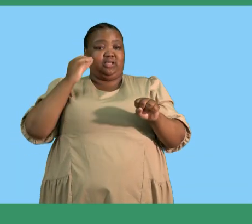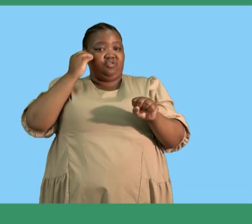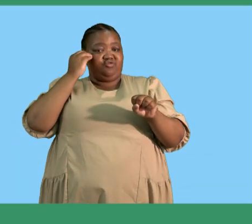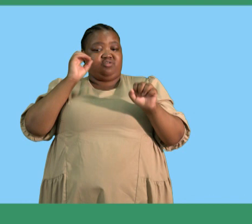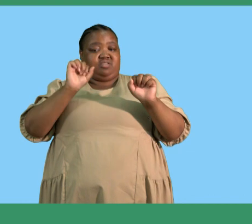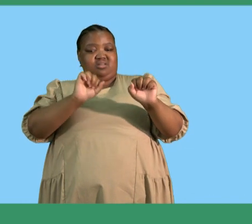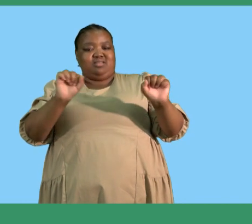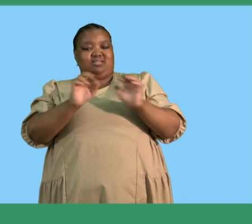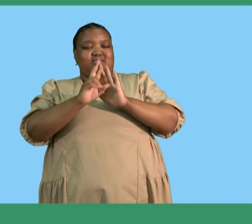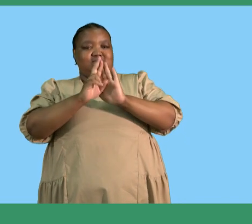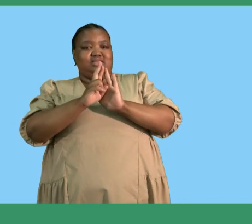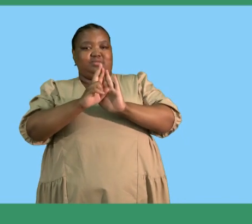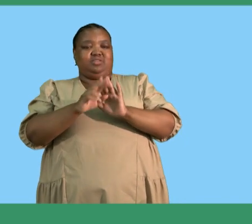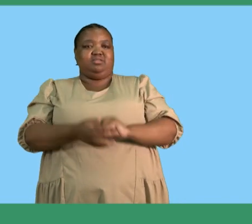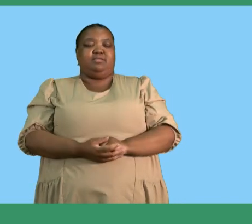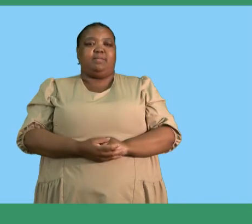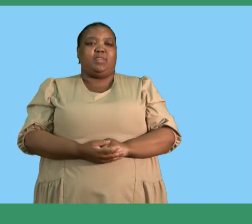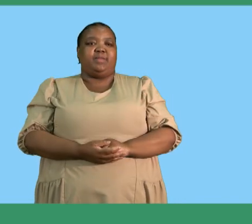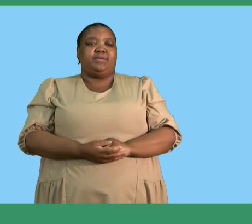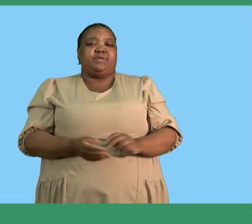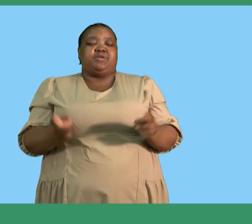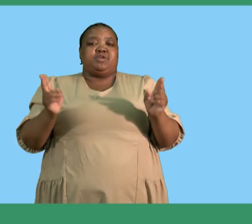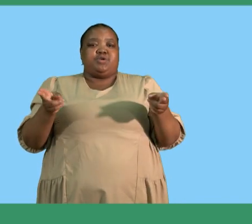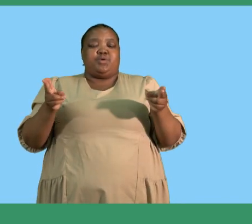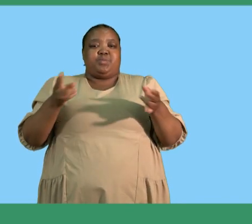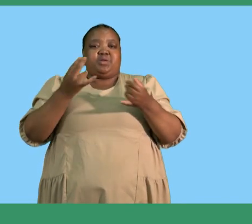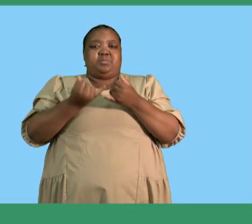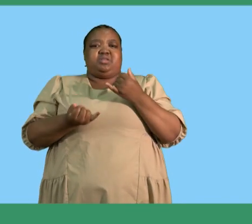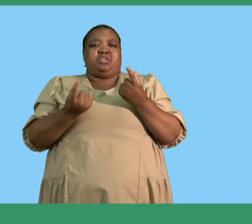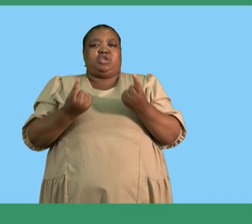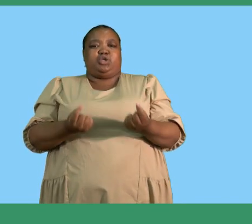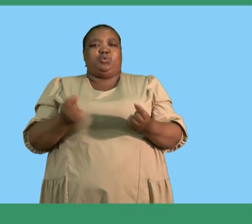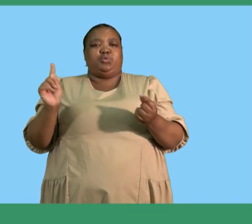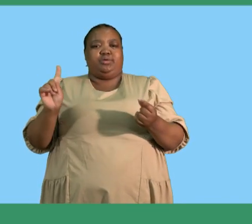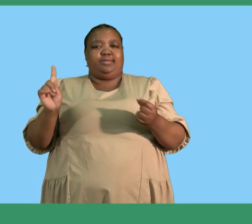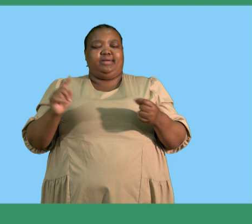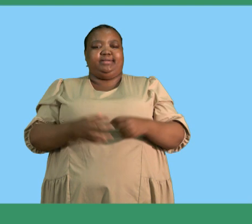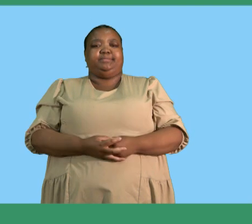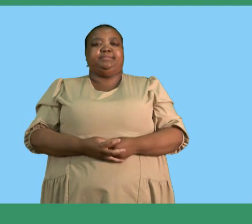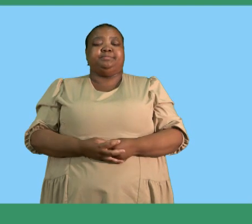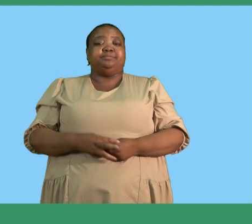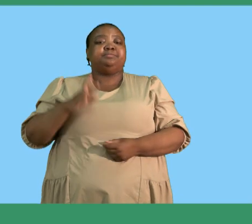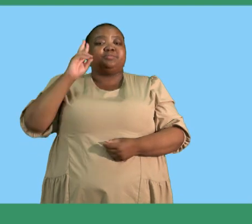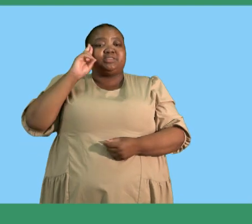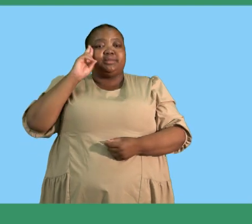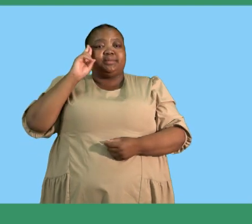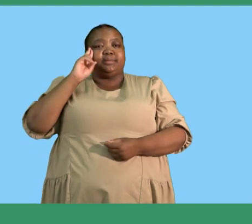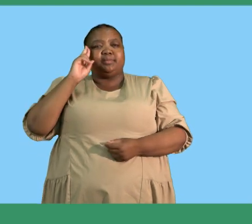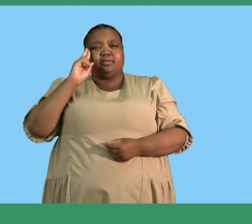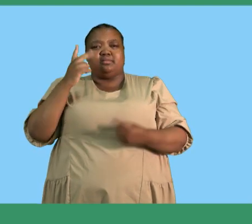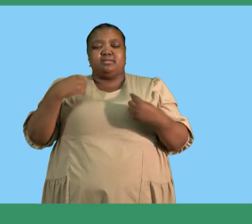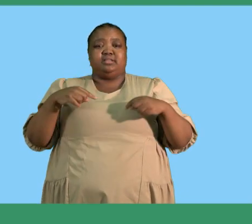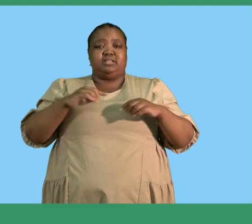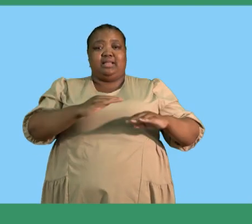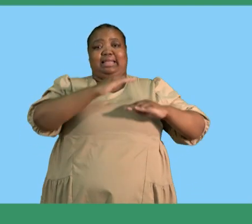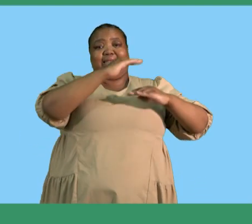interests. Now let's look at the common errors that you can make in this chapter. Remember that we